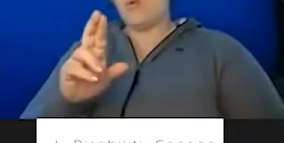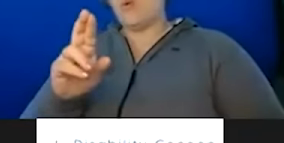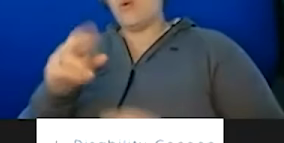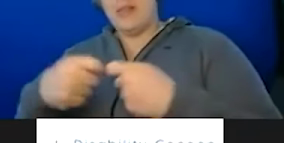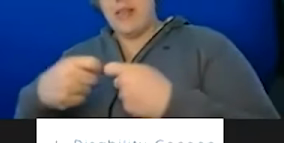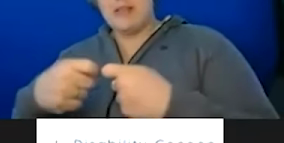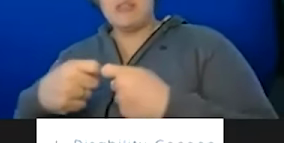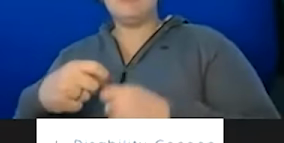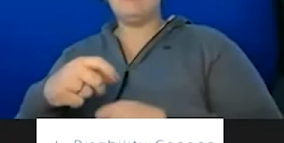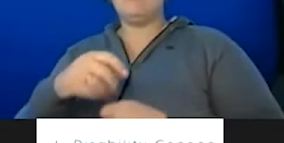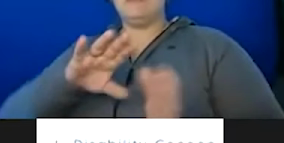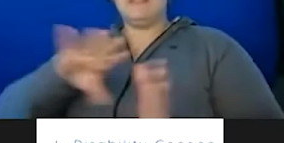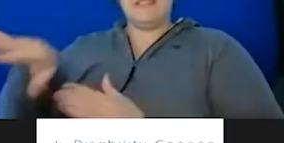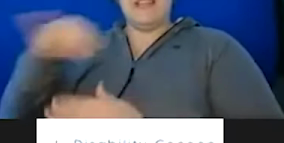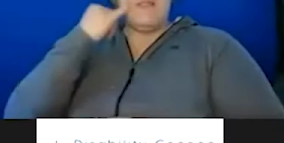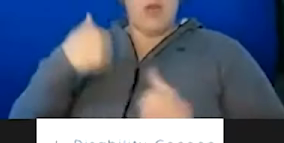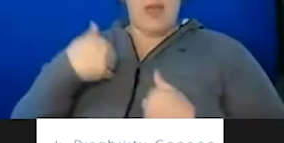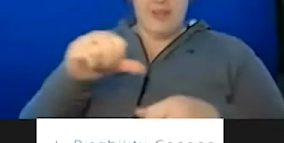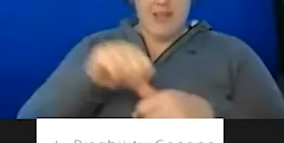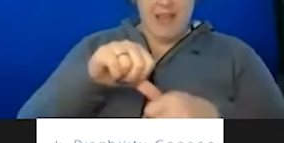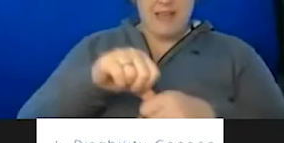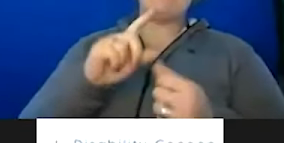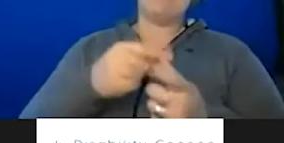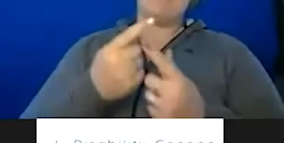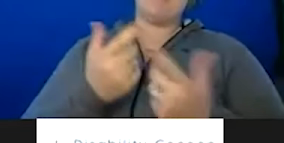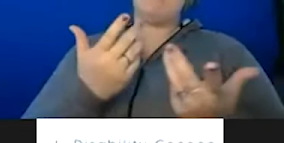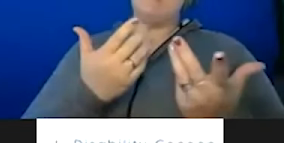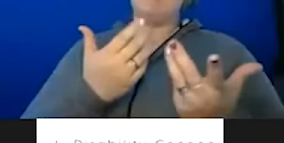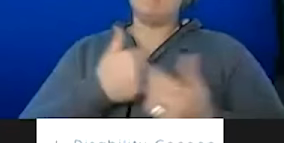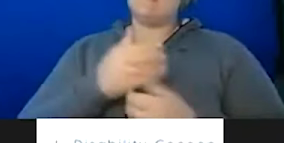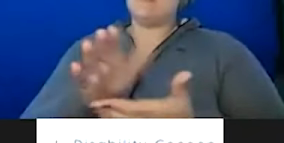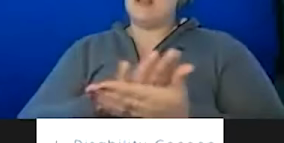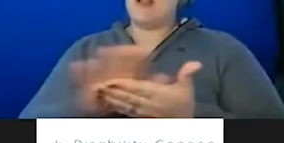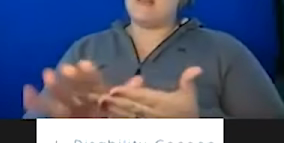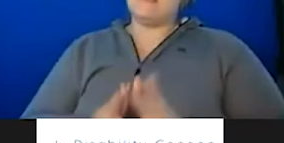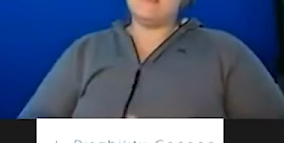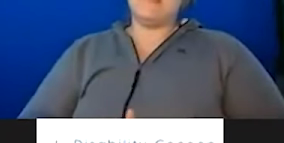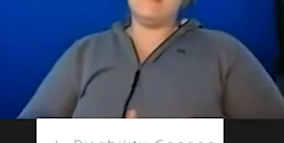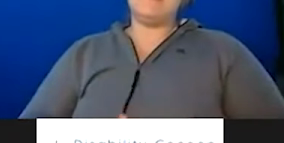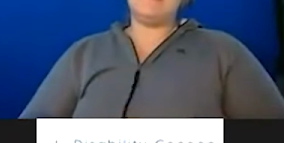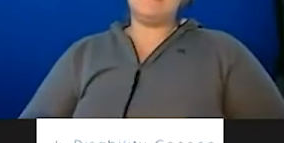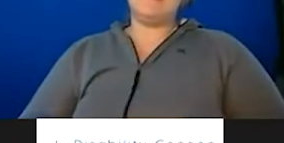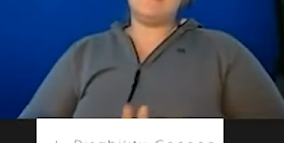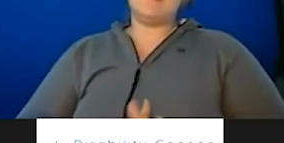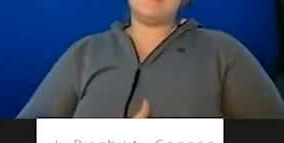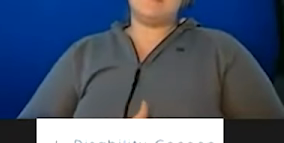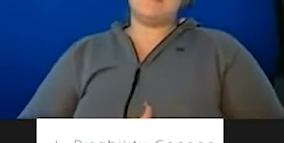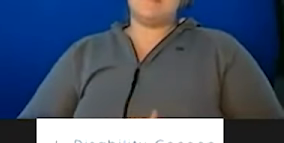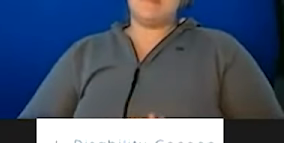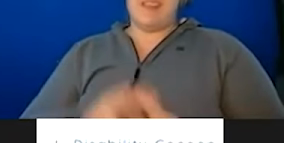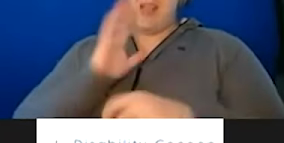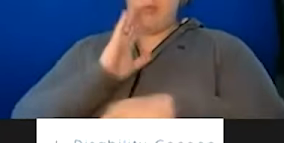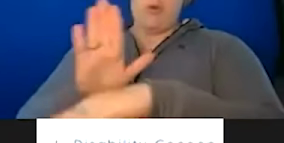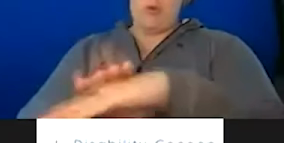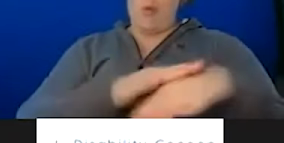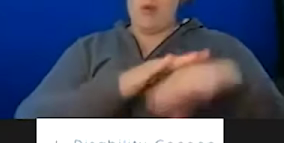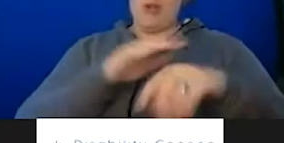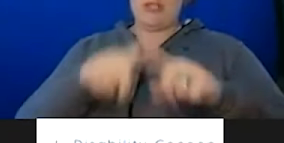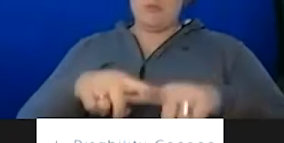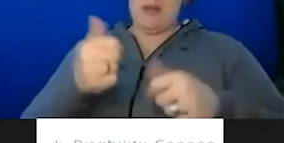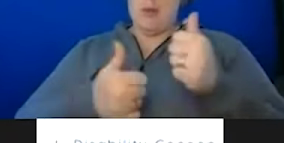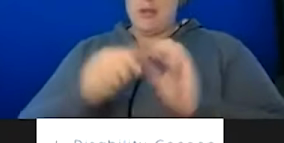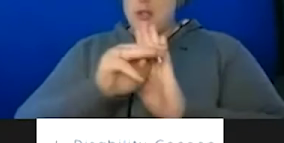electric one. So I do want to forewarn you that those devices do get fairly expensive depending on the model that you